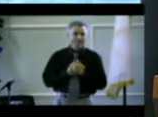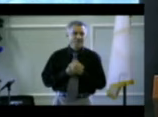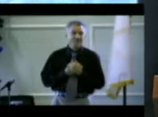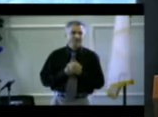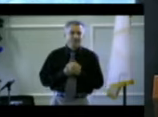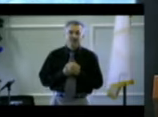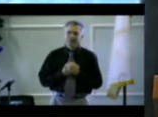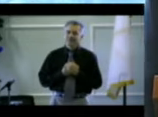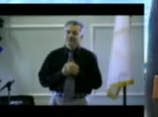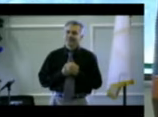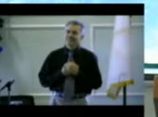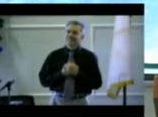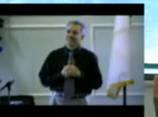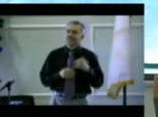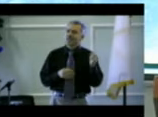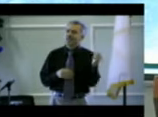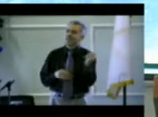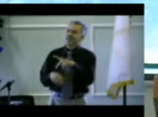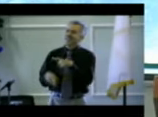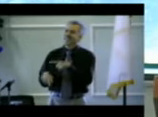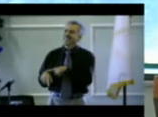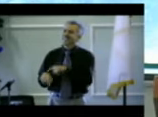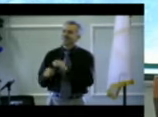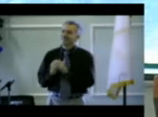This is your home.